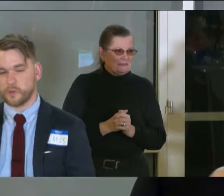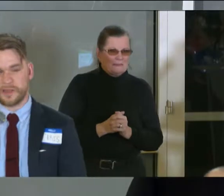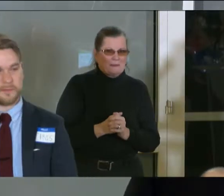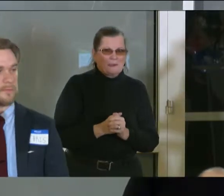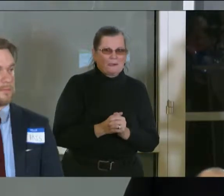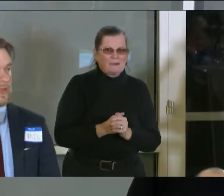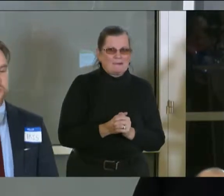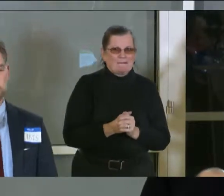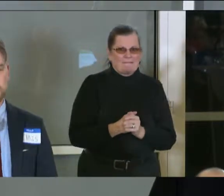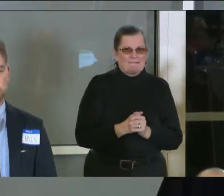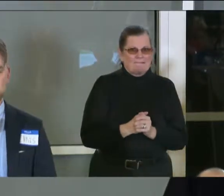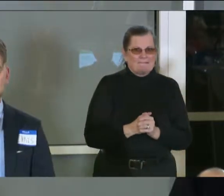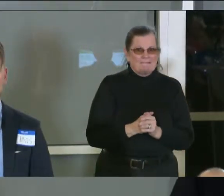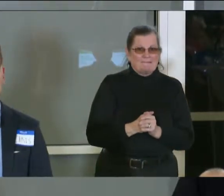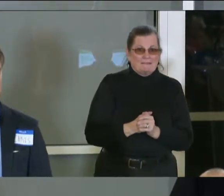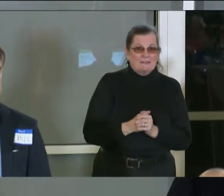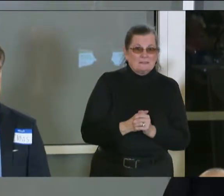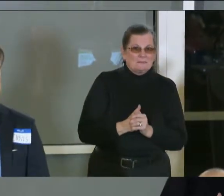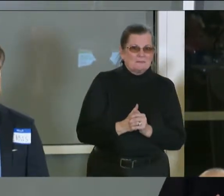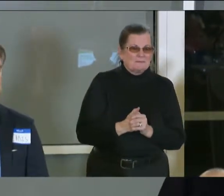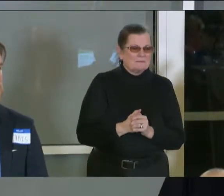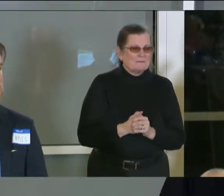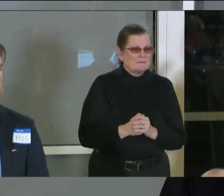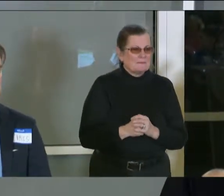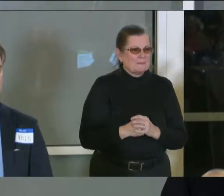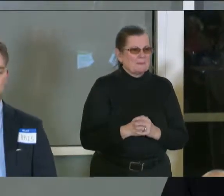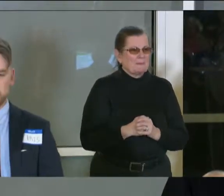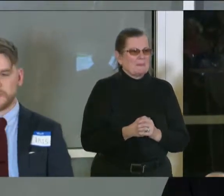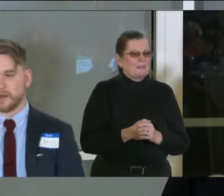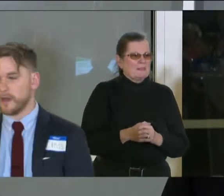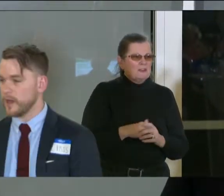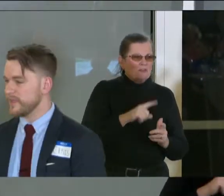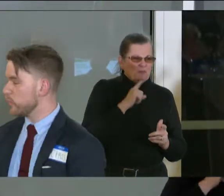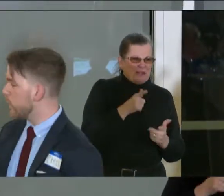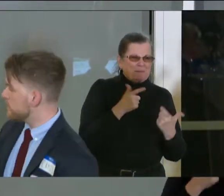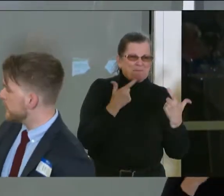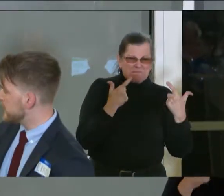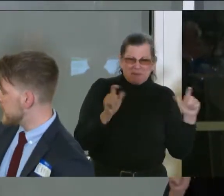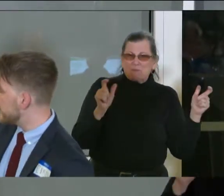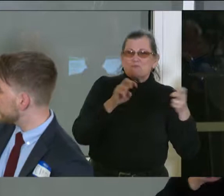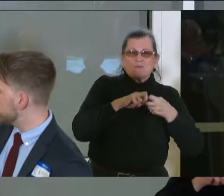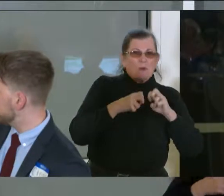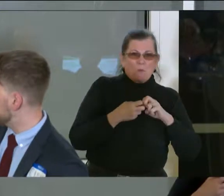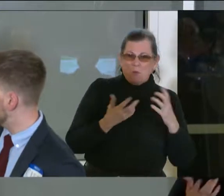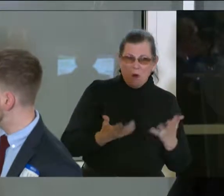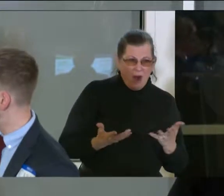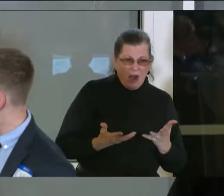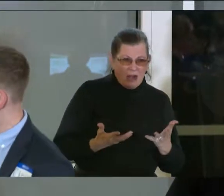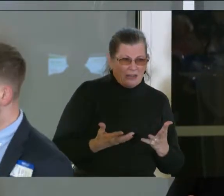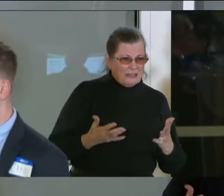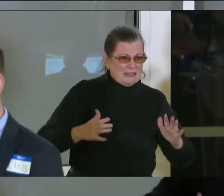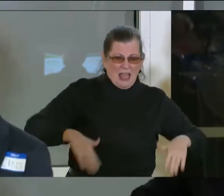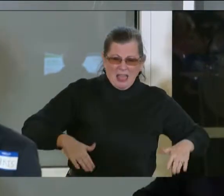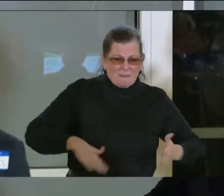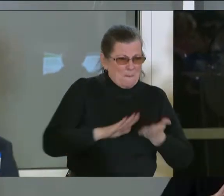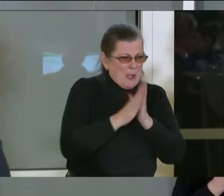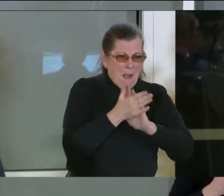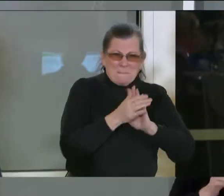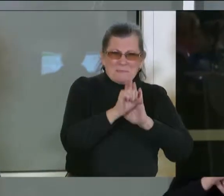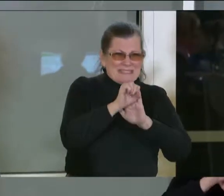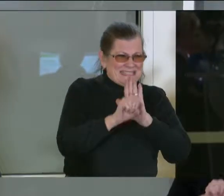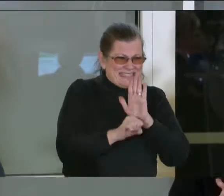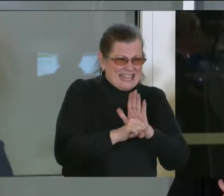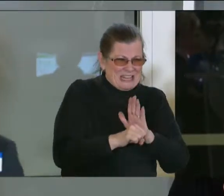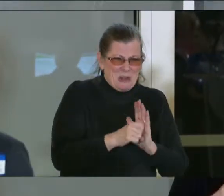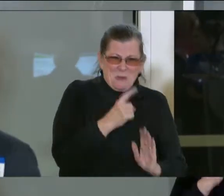I think it's one of the main issues facing our city that we're not a state. We spend about, I think $1 million is allocated in the budget. Josh